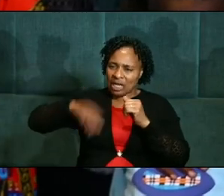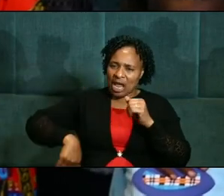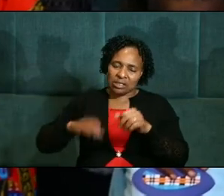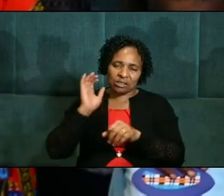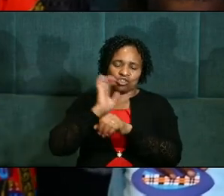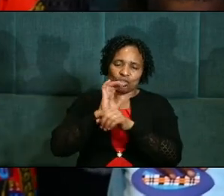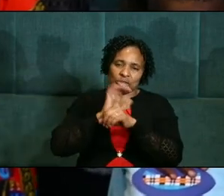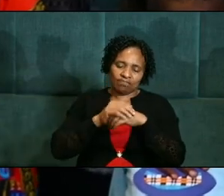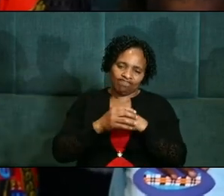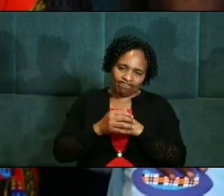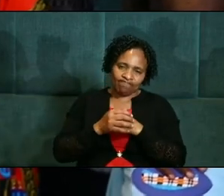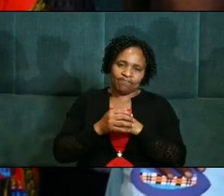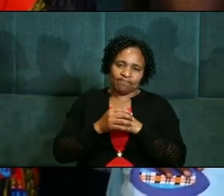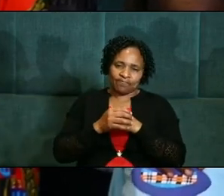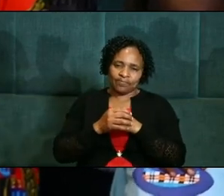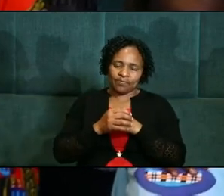church.